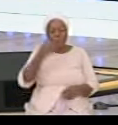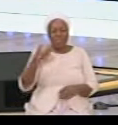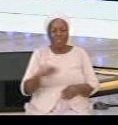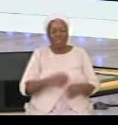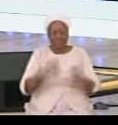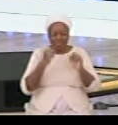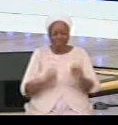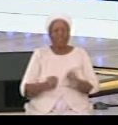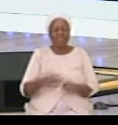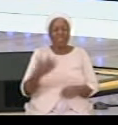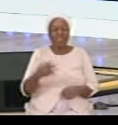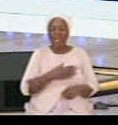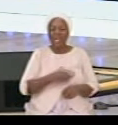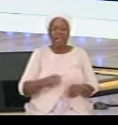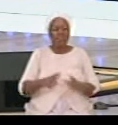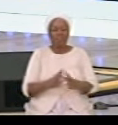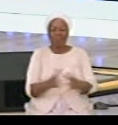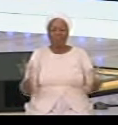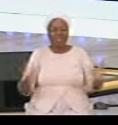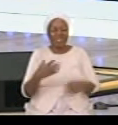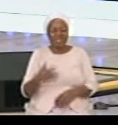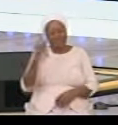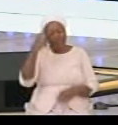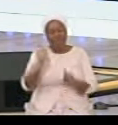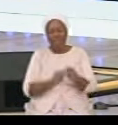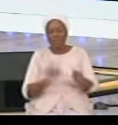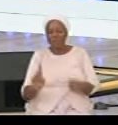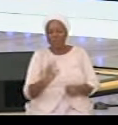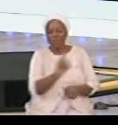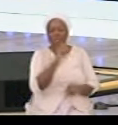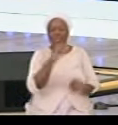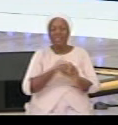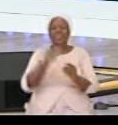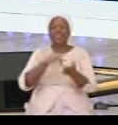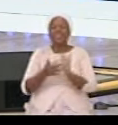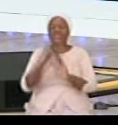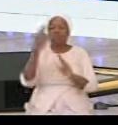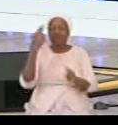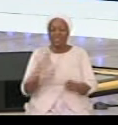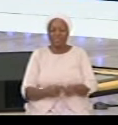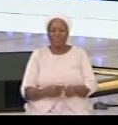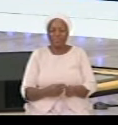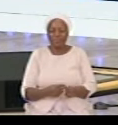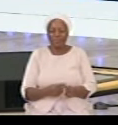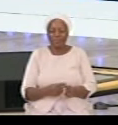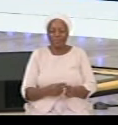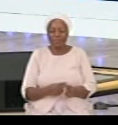stronger things, broader things for everyone in Jesus' name.